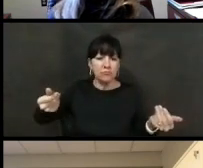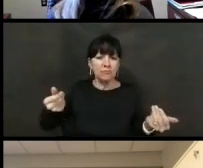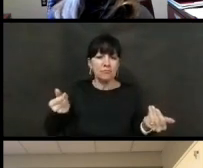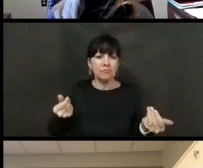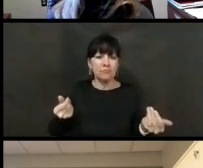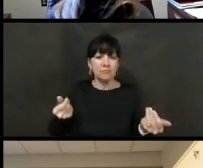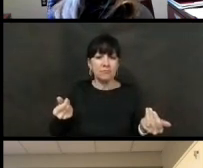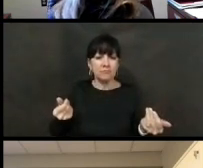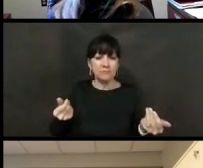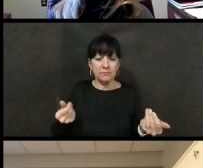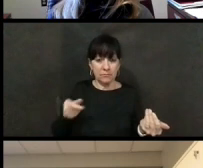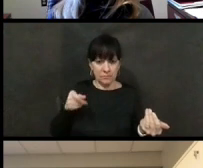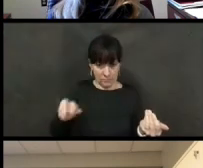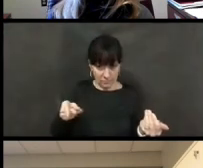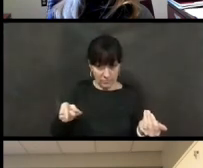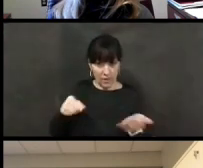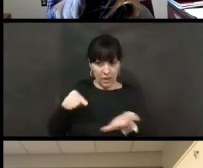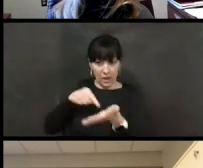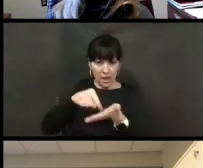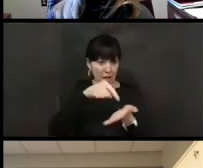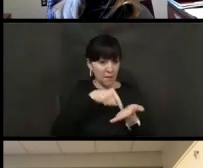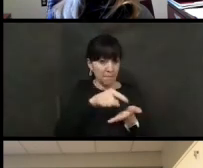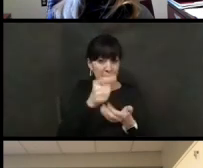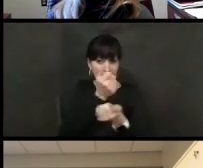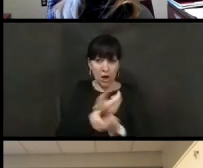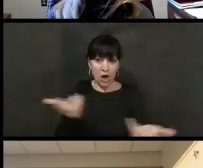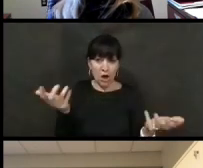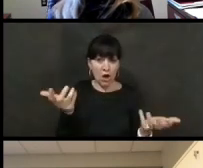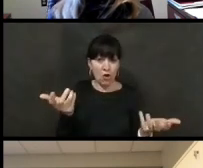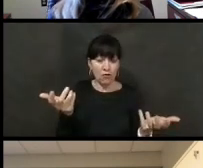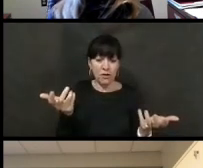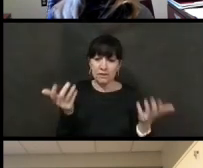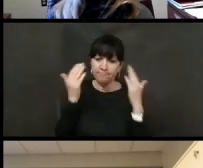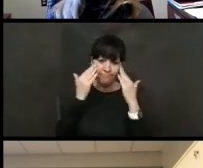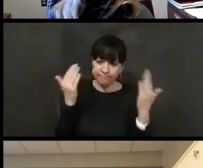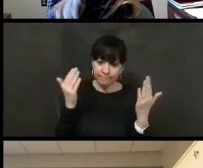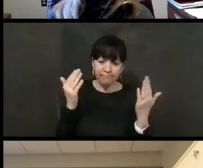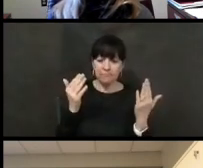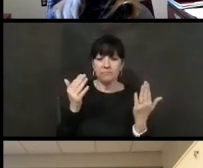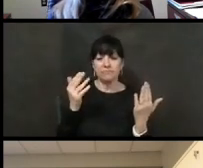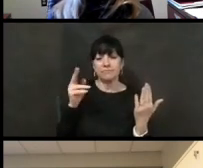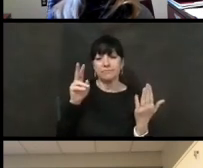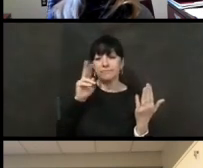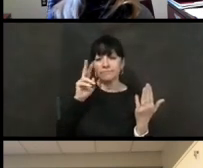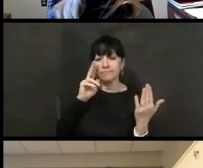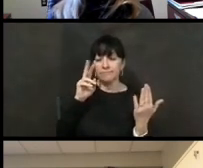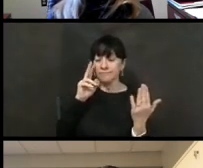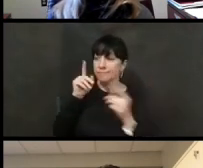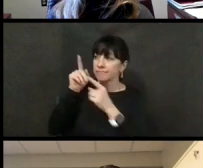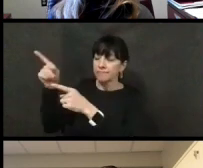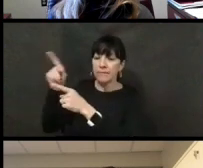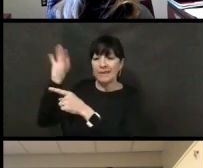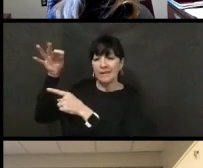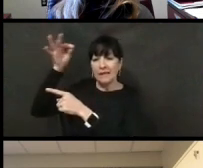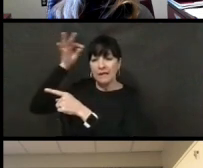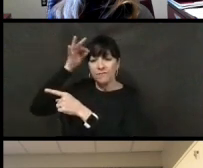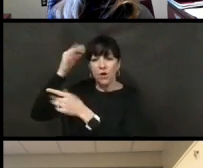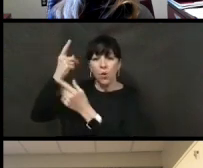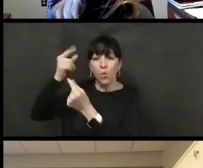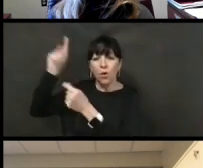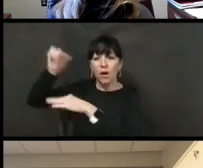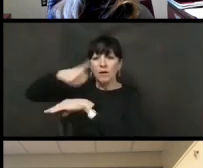will not cover every single cost that is going to be approved in state government as a result of COVID-19, but that